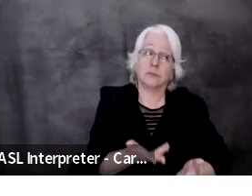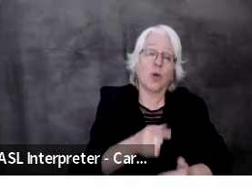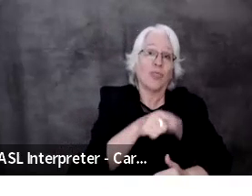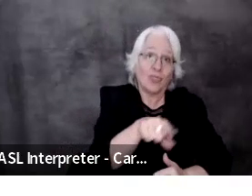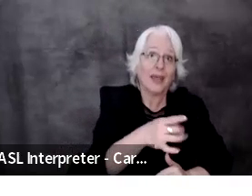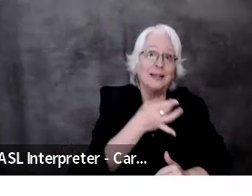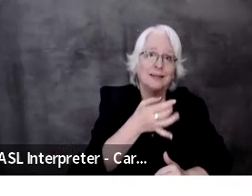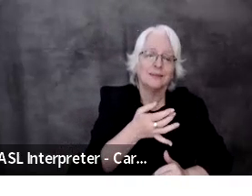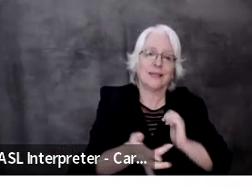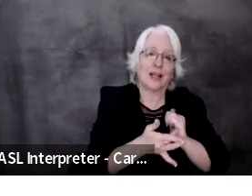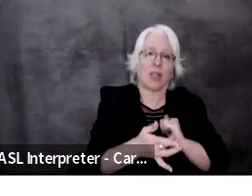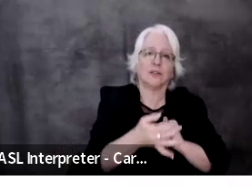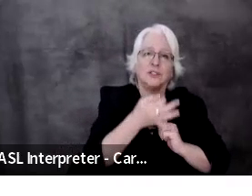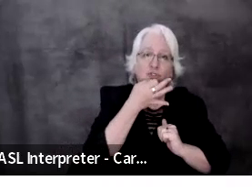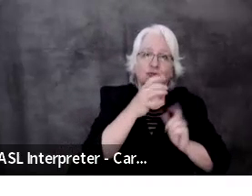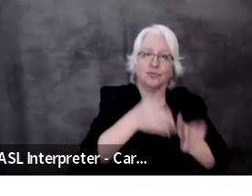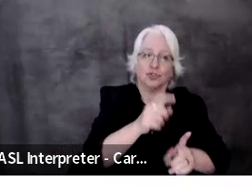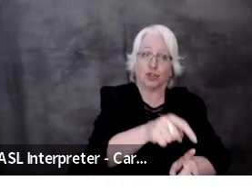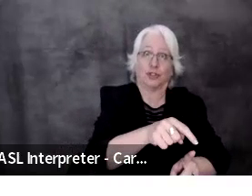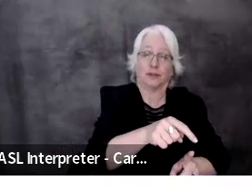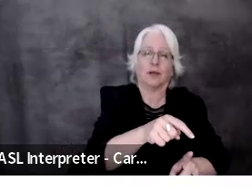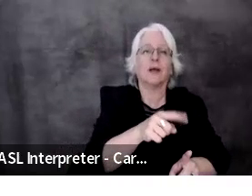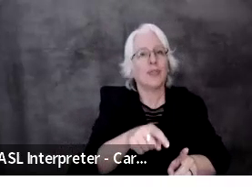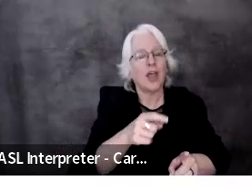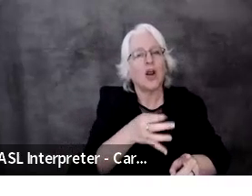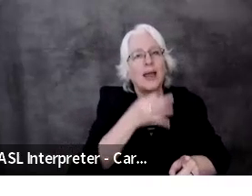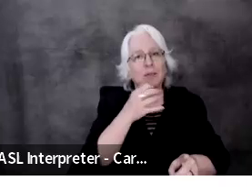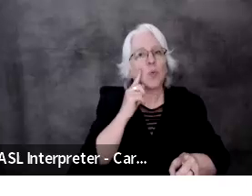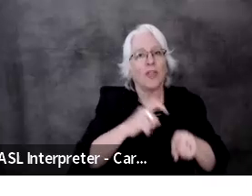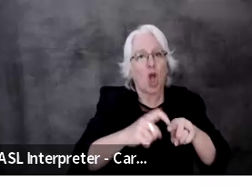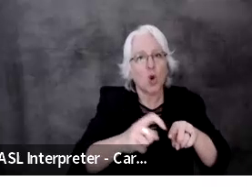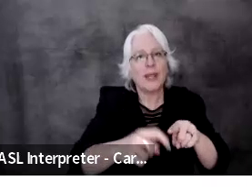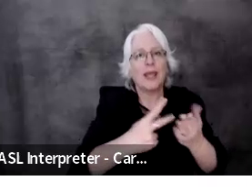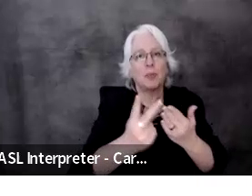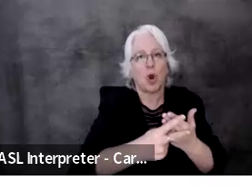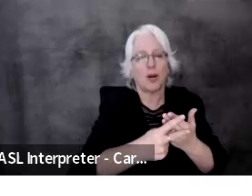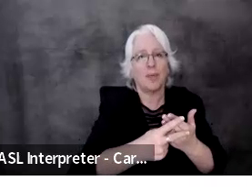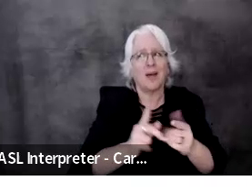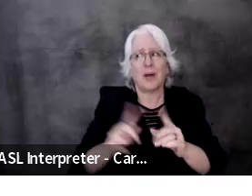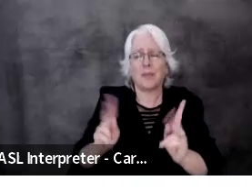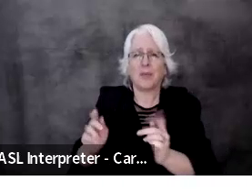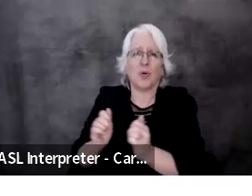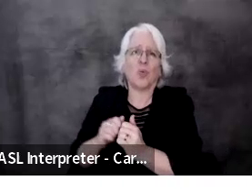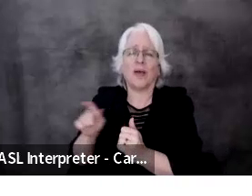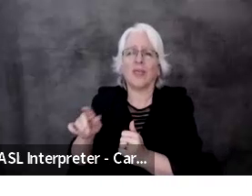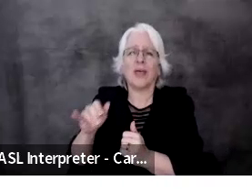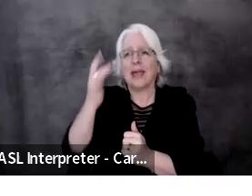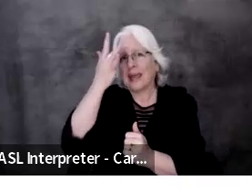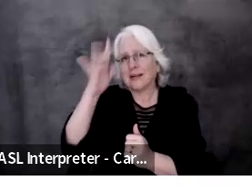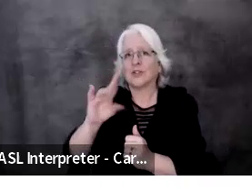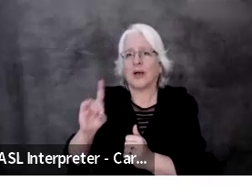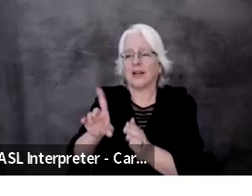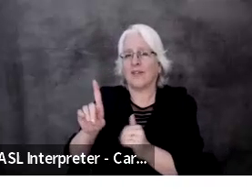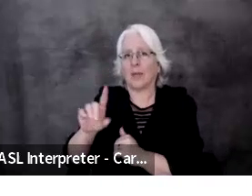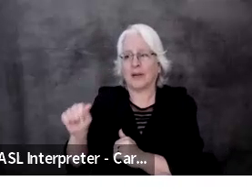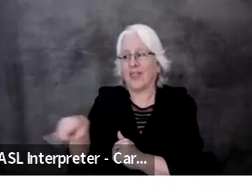time, because they are experts in coding and programming. But people with intellectual and developmental disabilities are experts in their needs